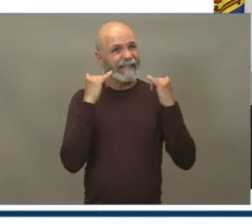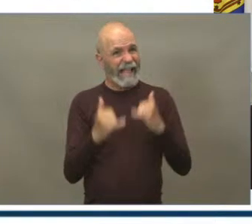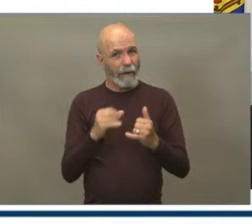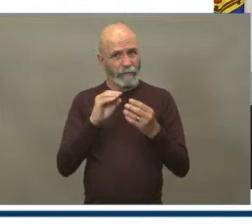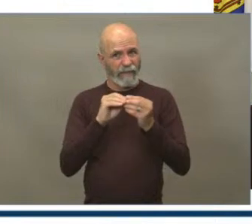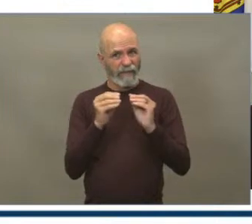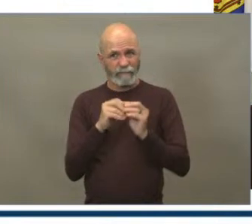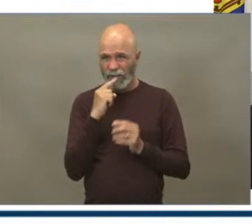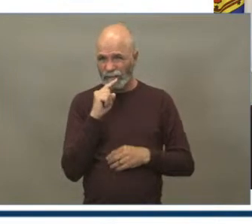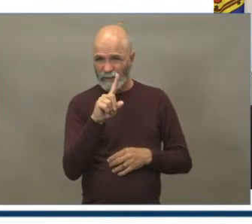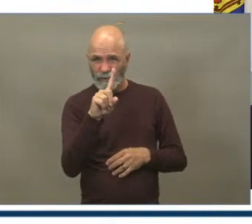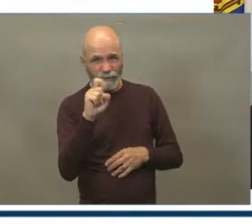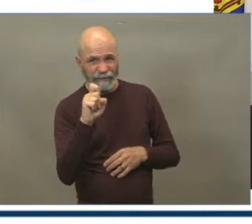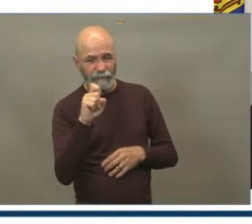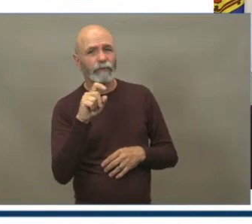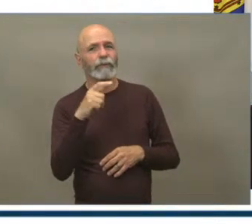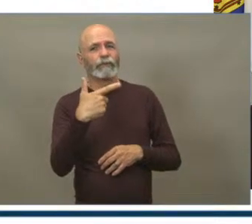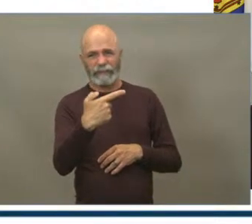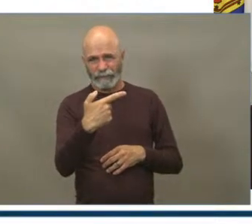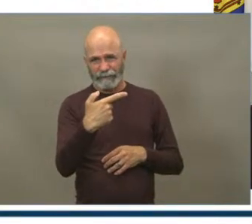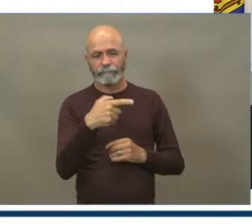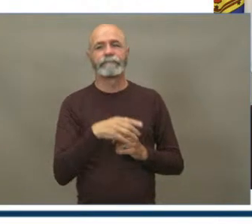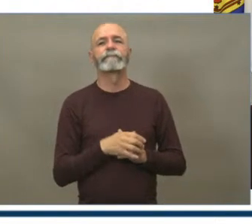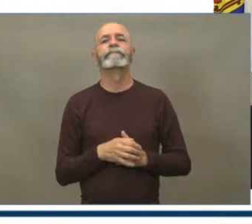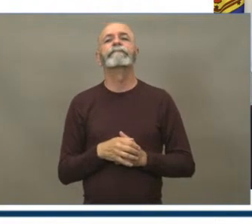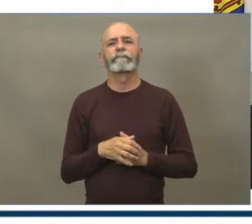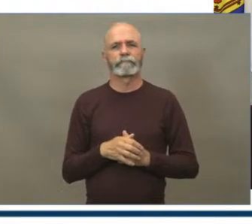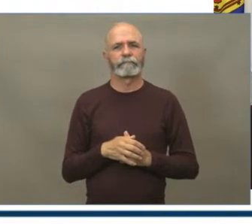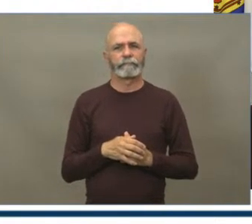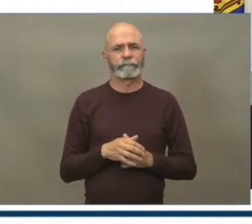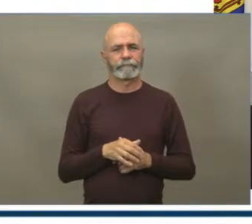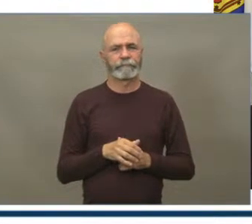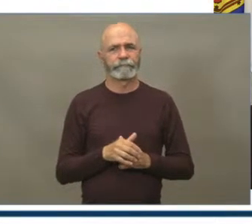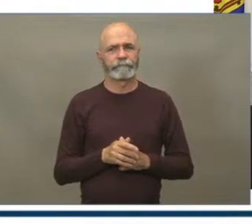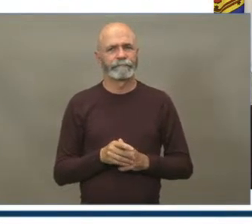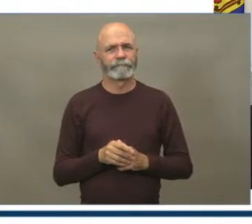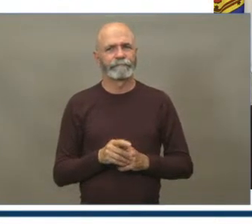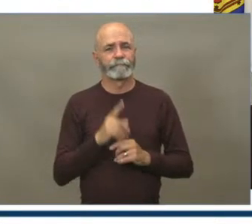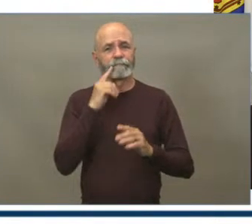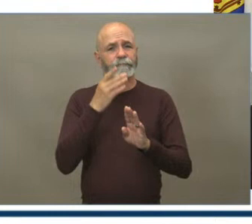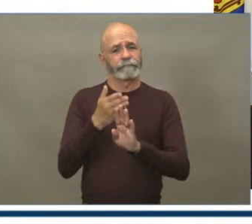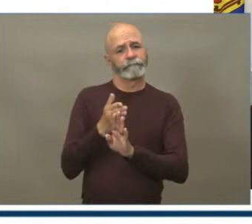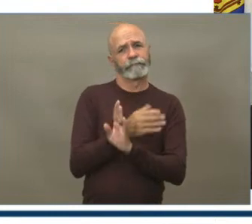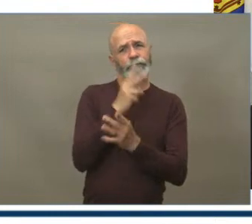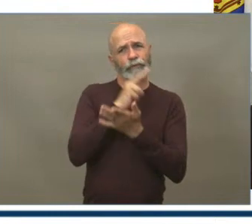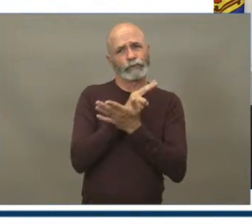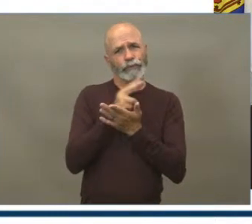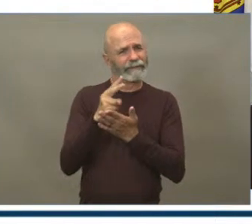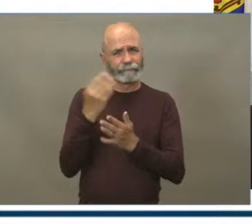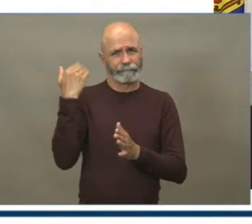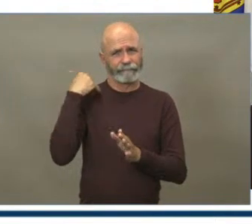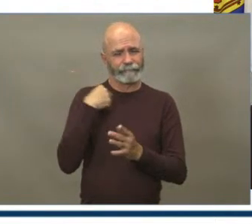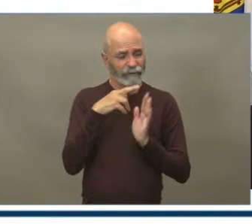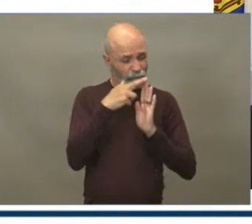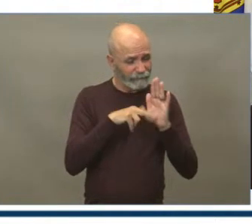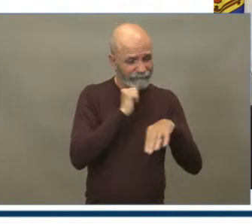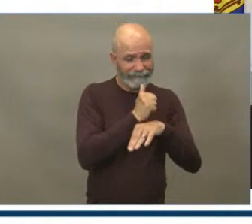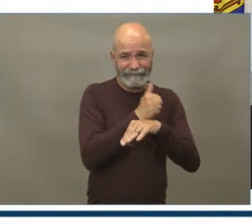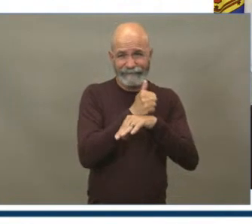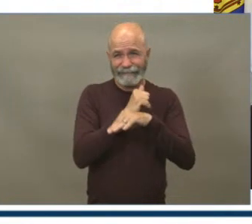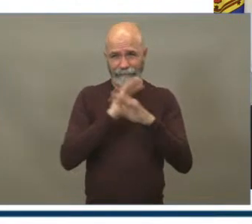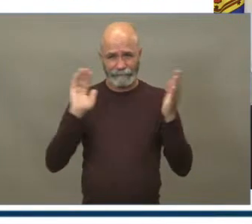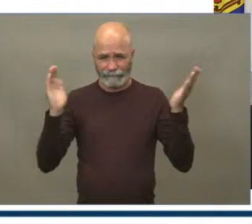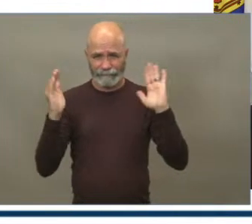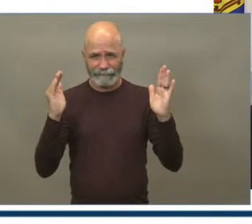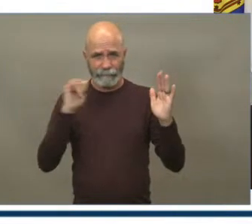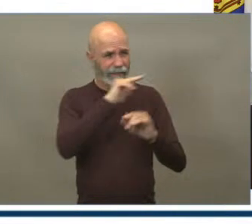after the restrictions were put in place by the province 2 weeks ago. 121 cases. What does that tell you about the